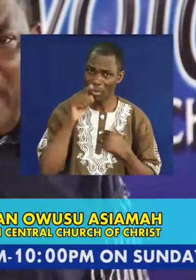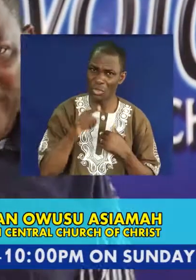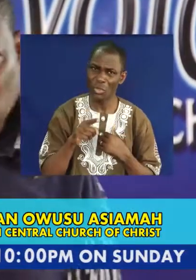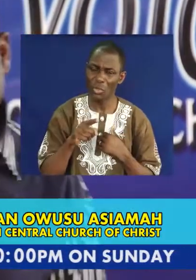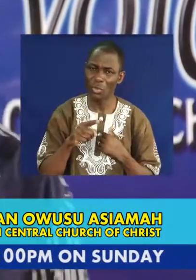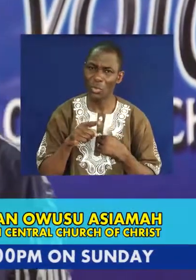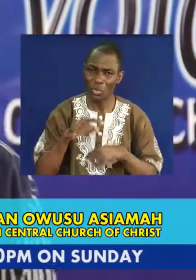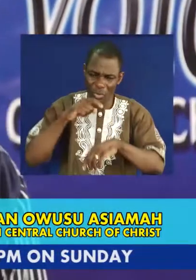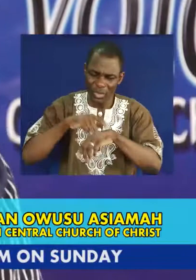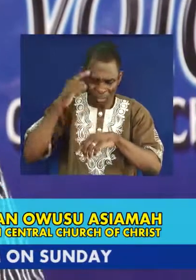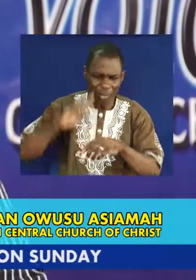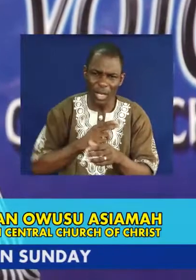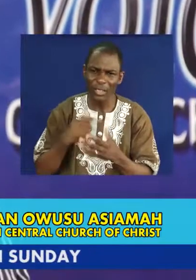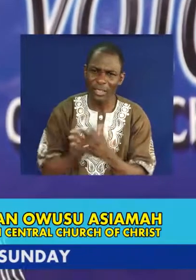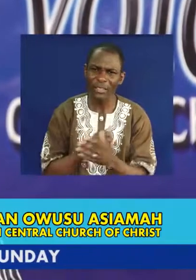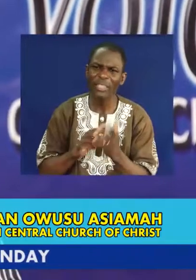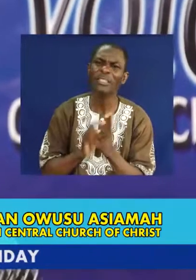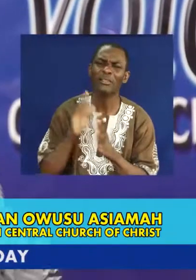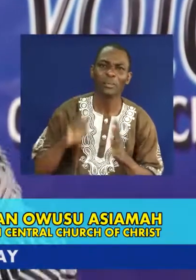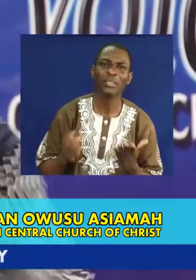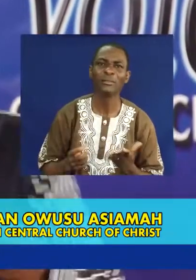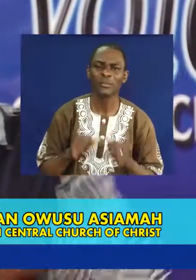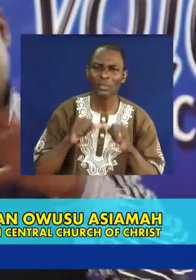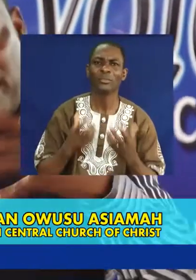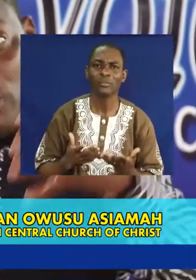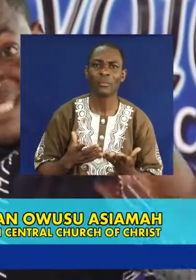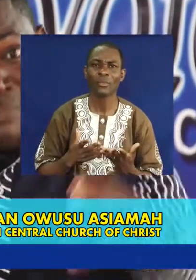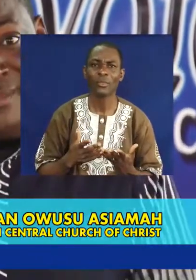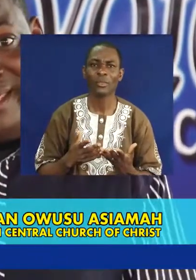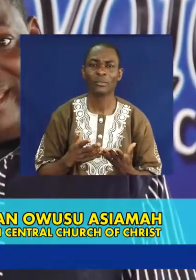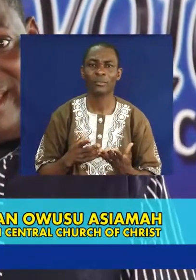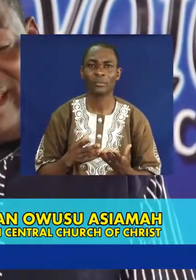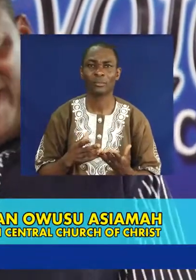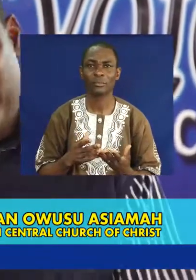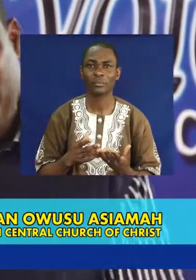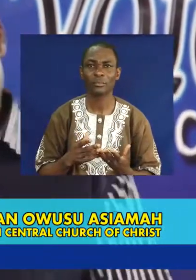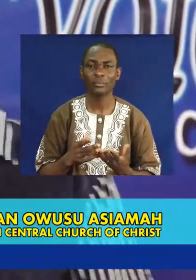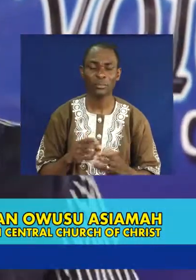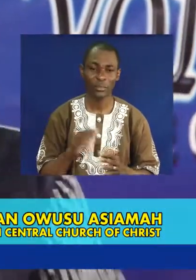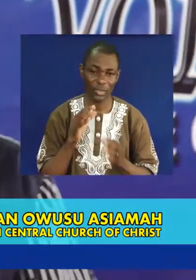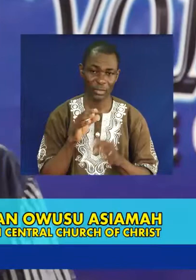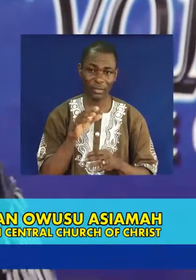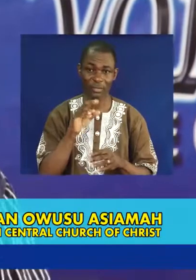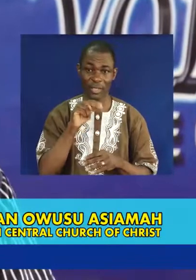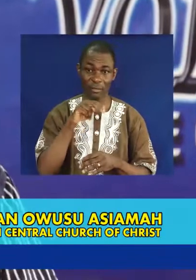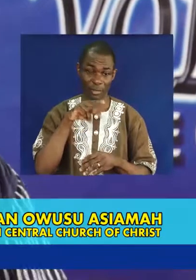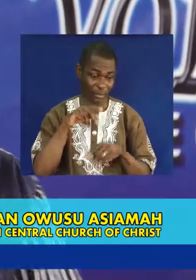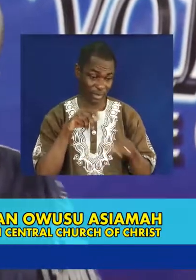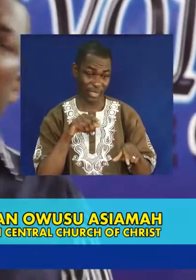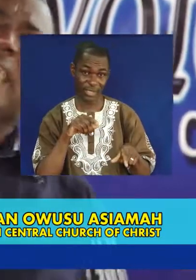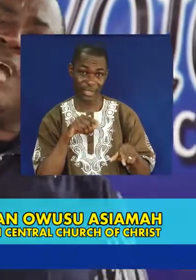nanso nke bra so sa me no ye ye bi e de to aso na enkrofo a aye abakosam hena no ye se Dr. Kwame Nkrumah ye kai no